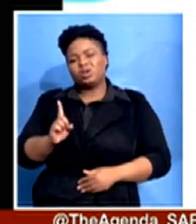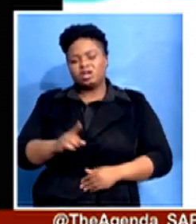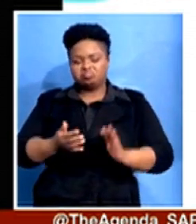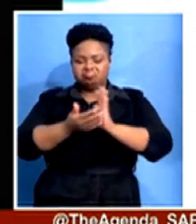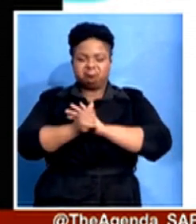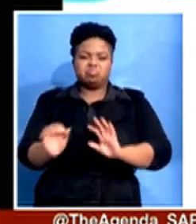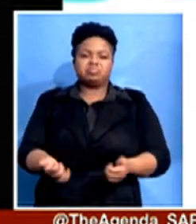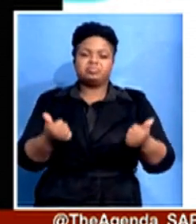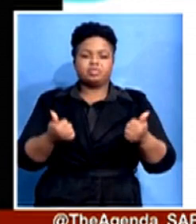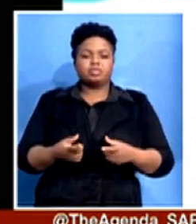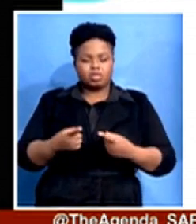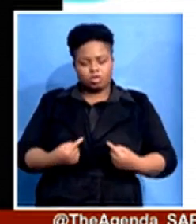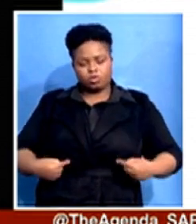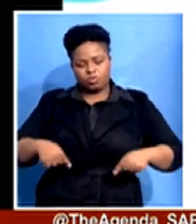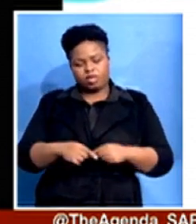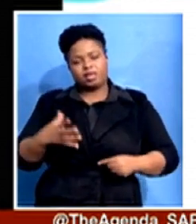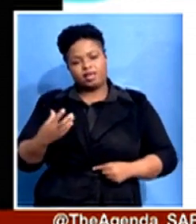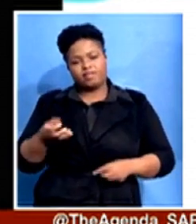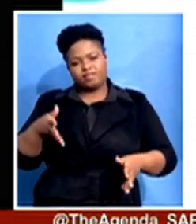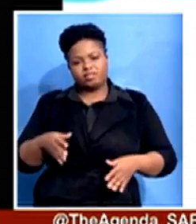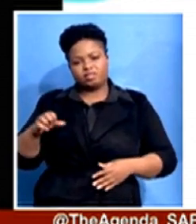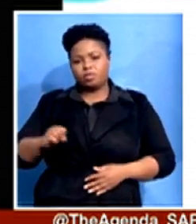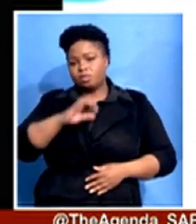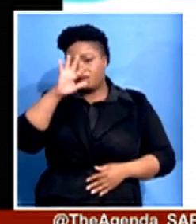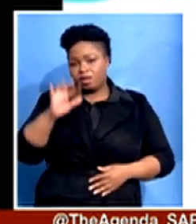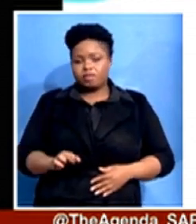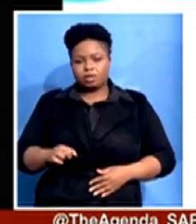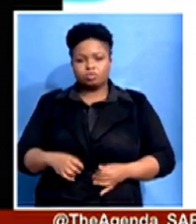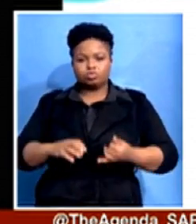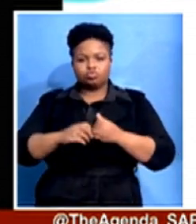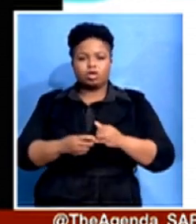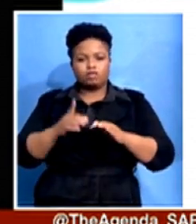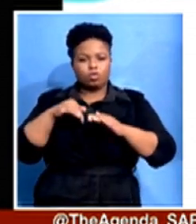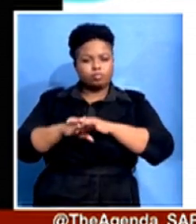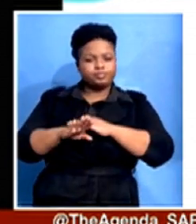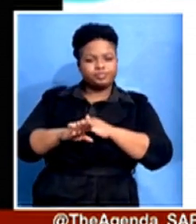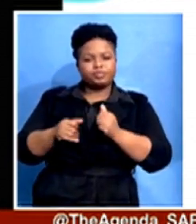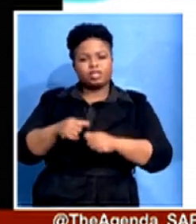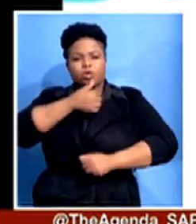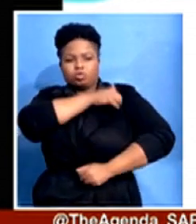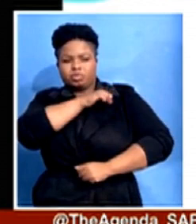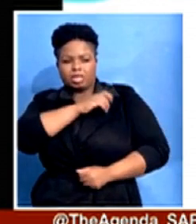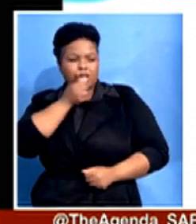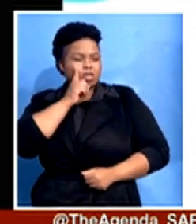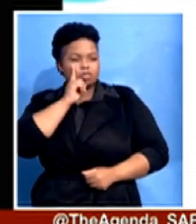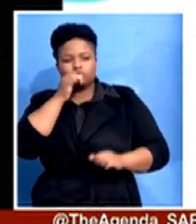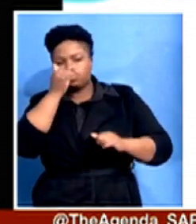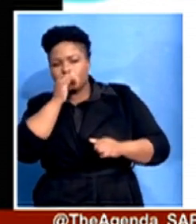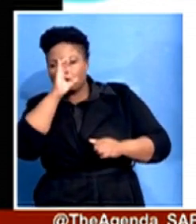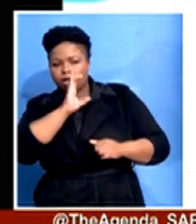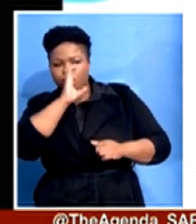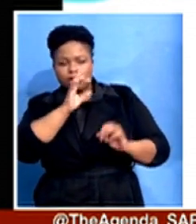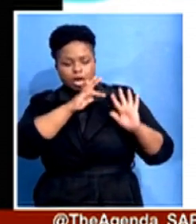country in the area of clinical trials. And I think it's important for us as a regulator to ensure that we play our